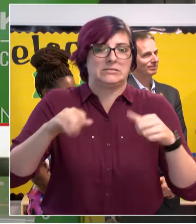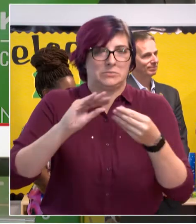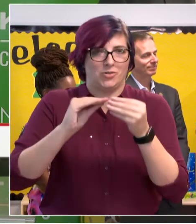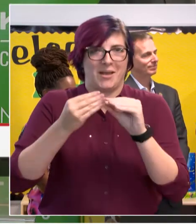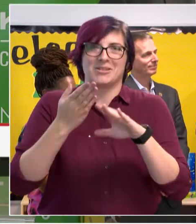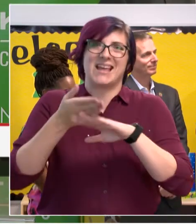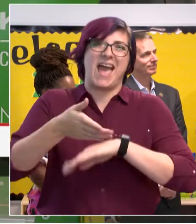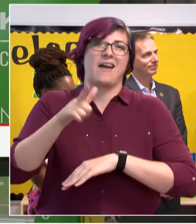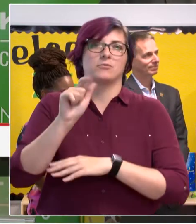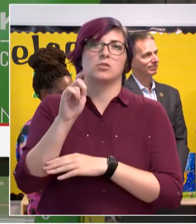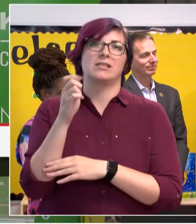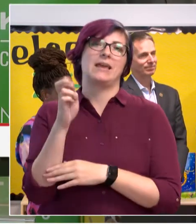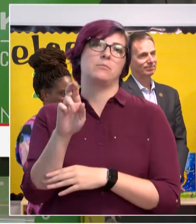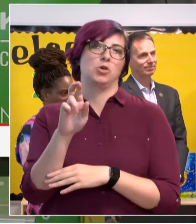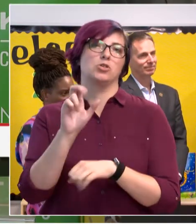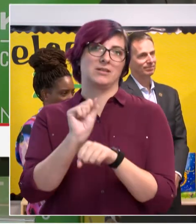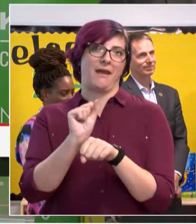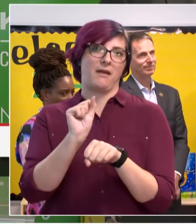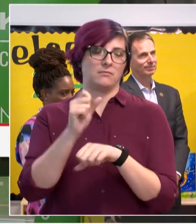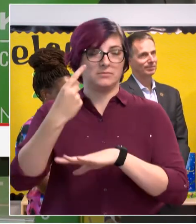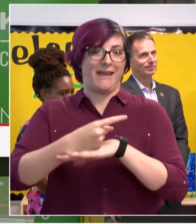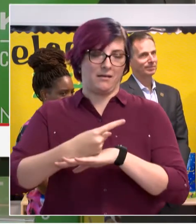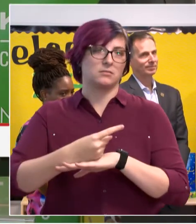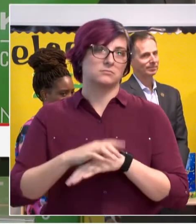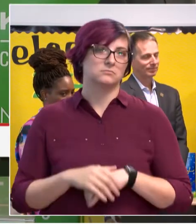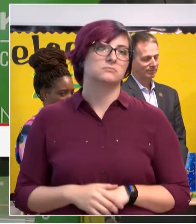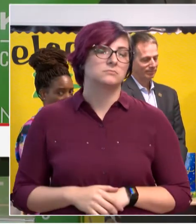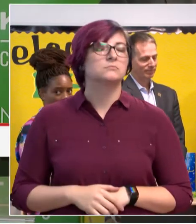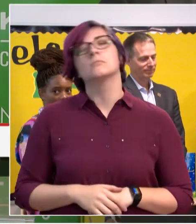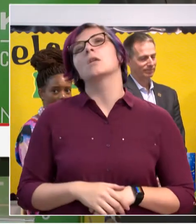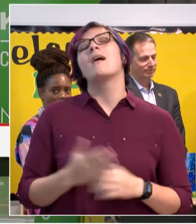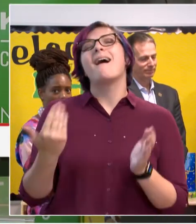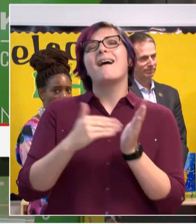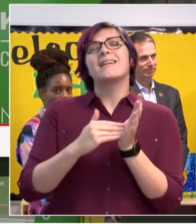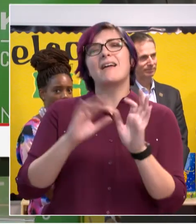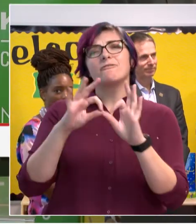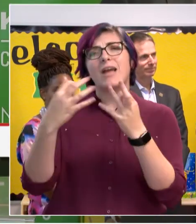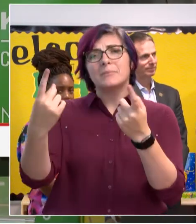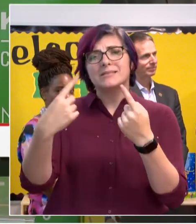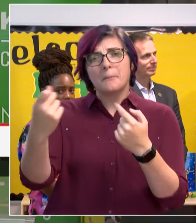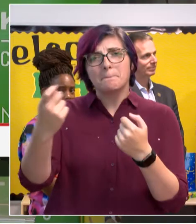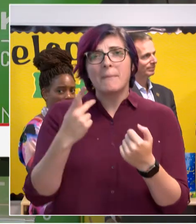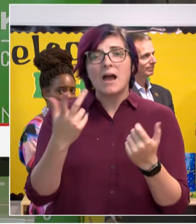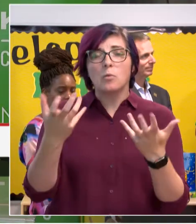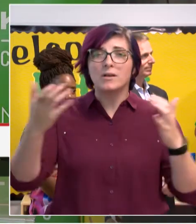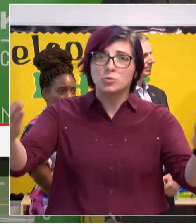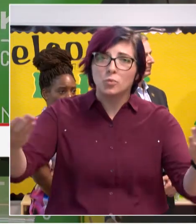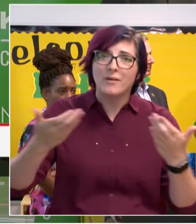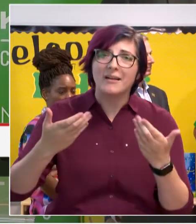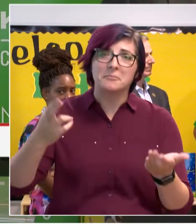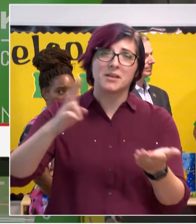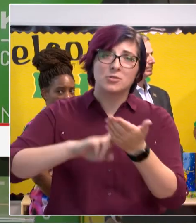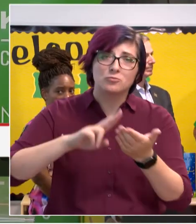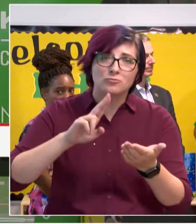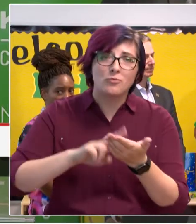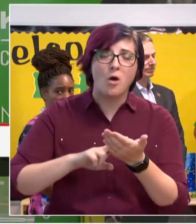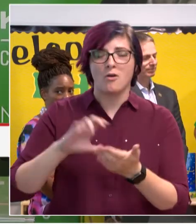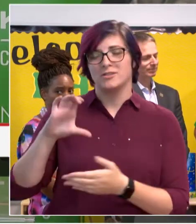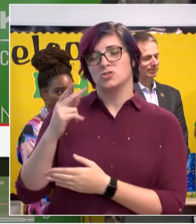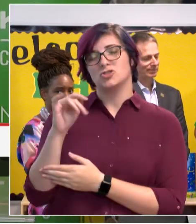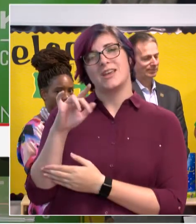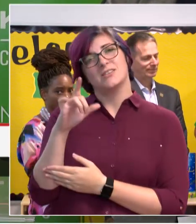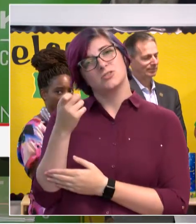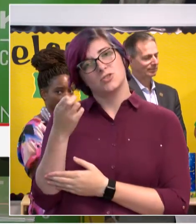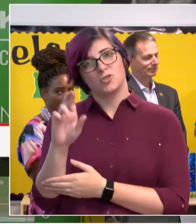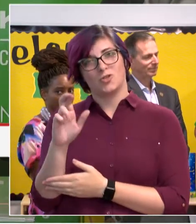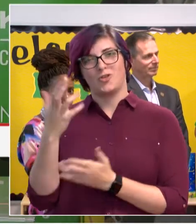after Labor Day. So again, as families are coming back, we want to welcome you. We want to enroll. The Chancellor has shared we have